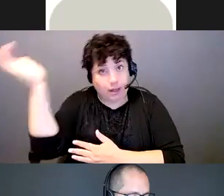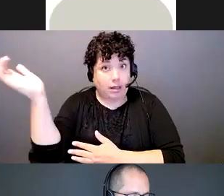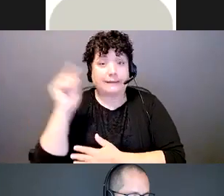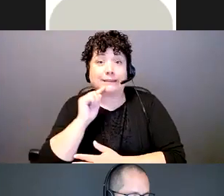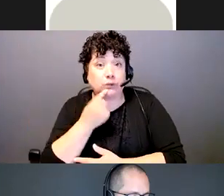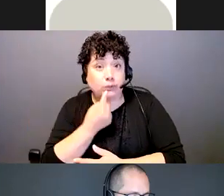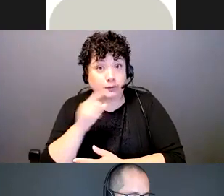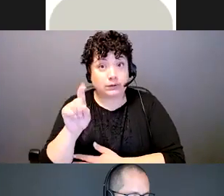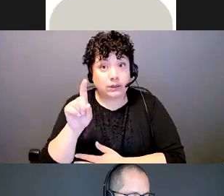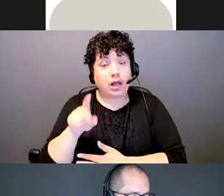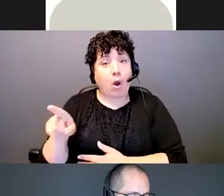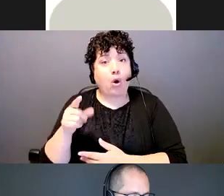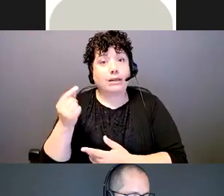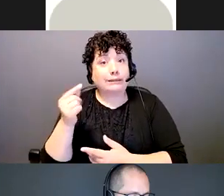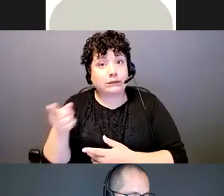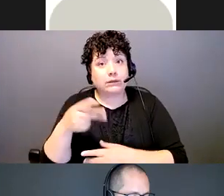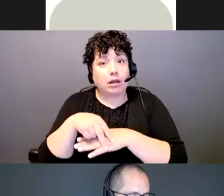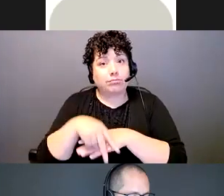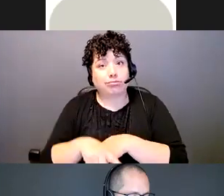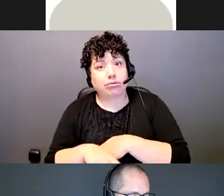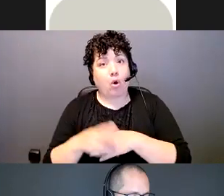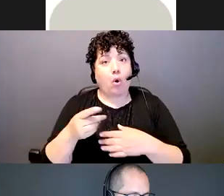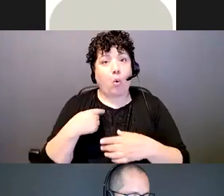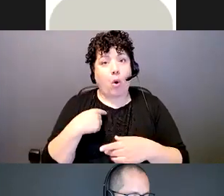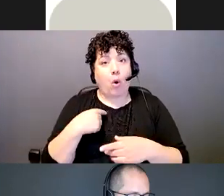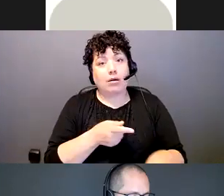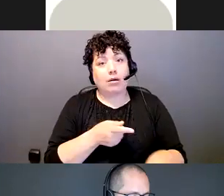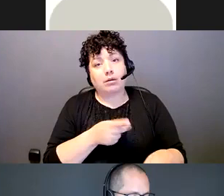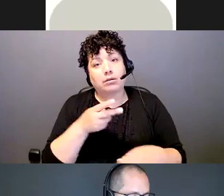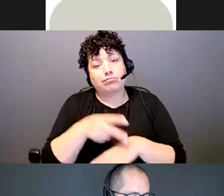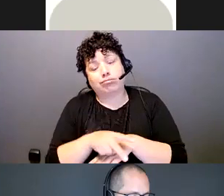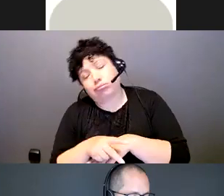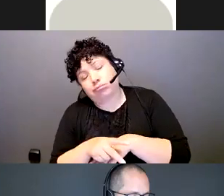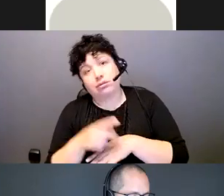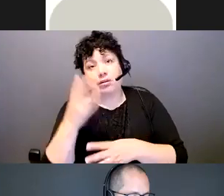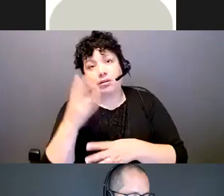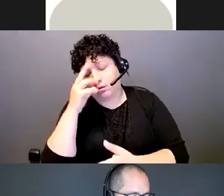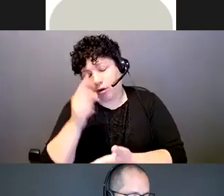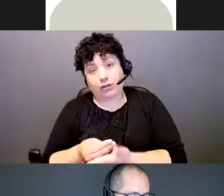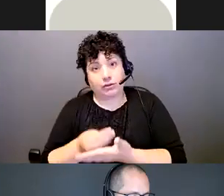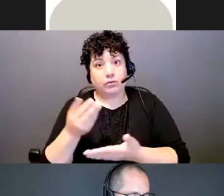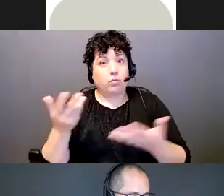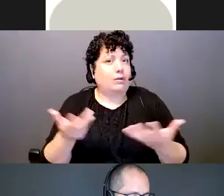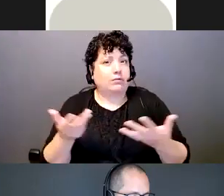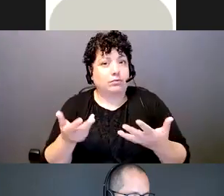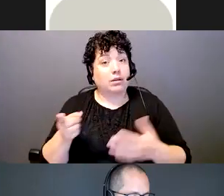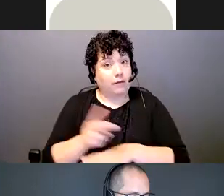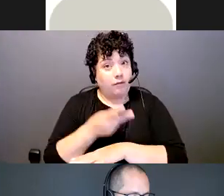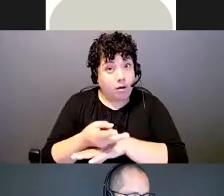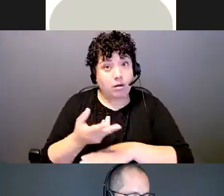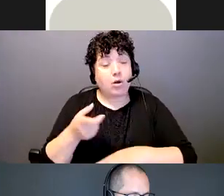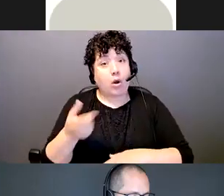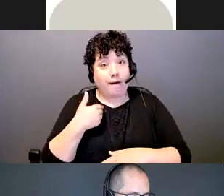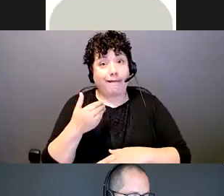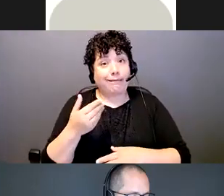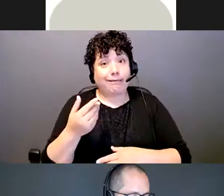if they sort of slid down and were unconscious. Are they have they taken some other drugs? So it's